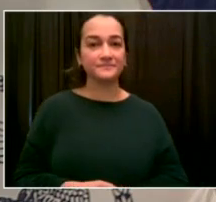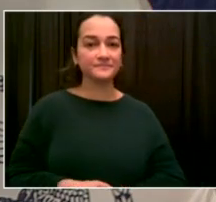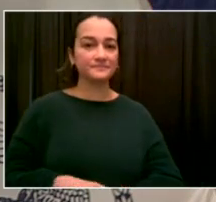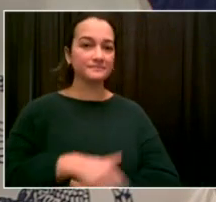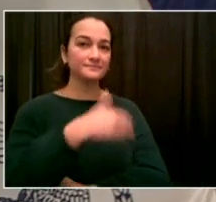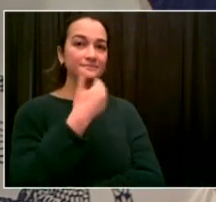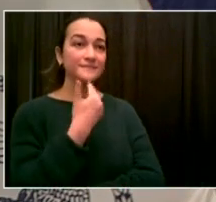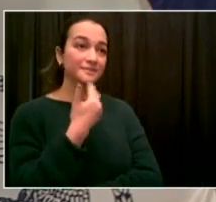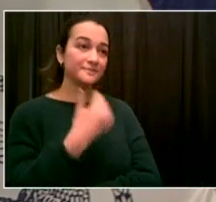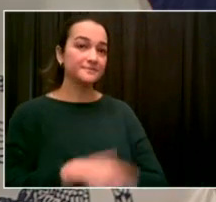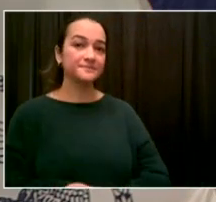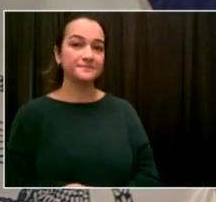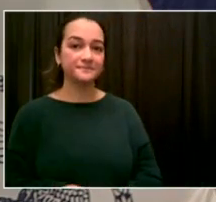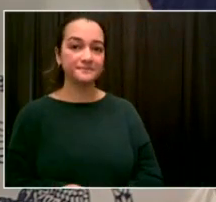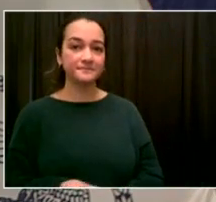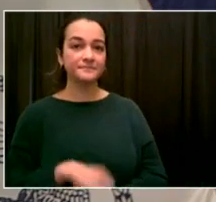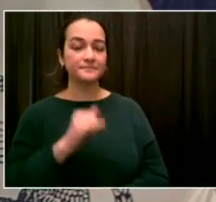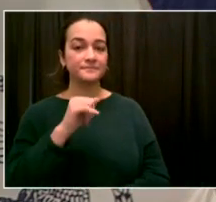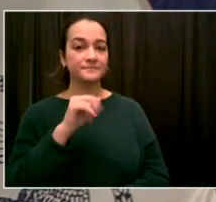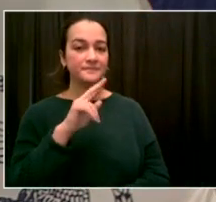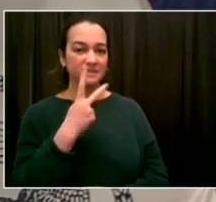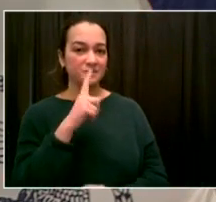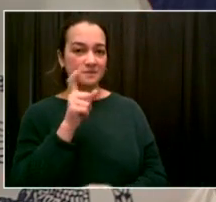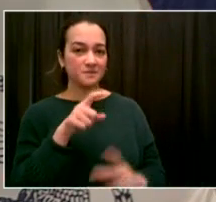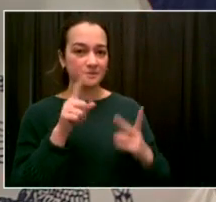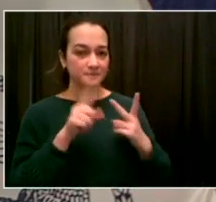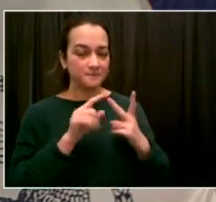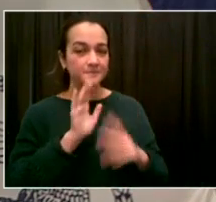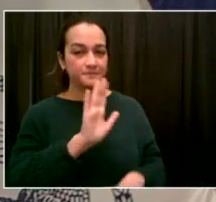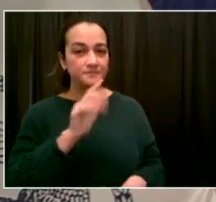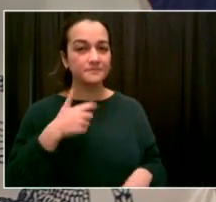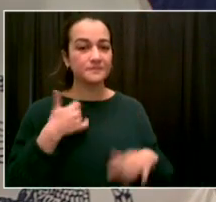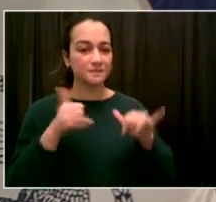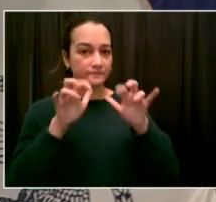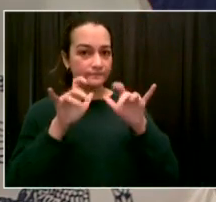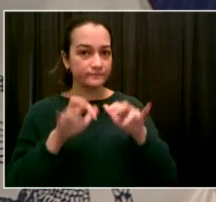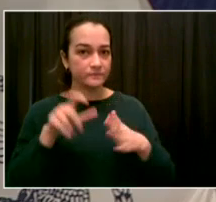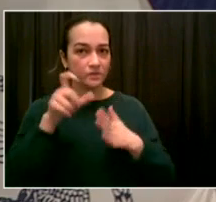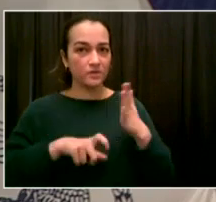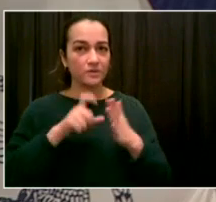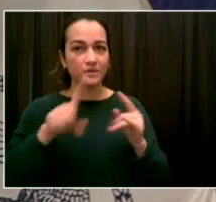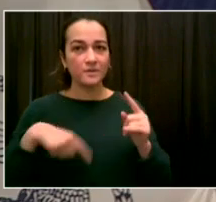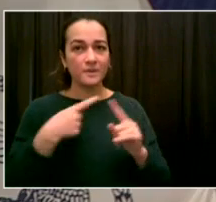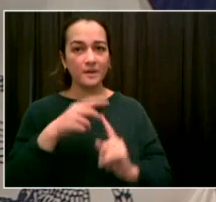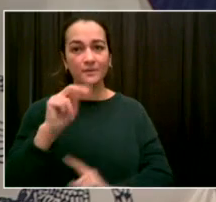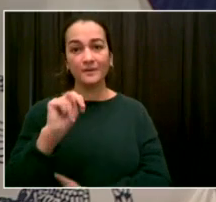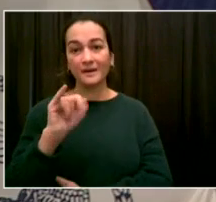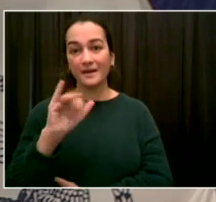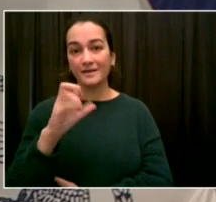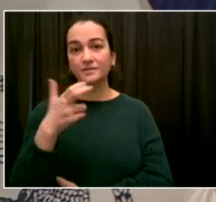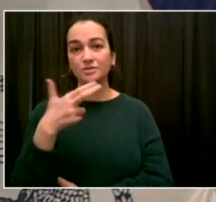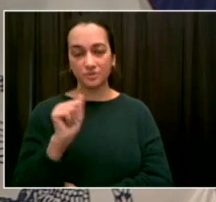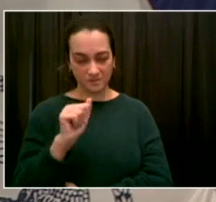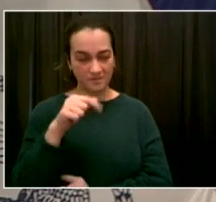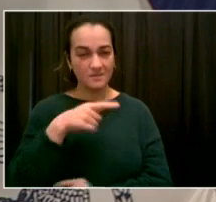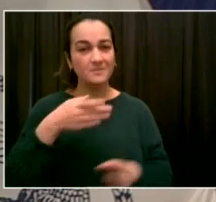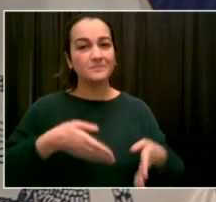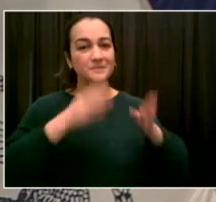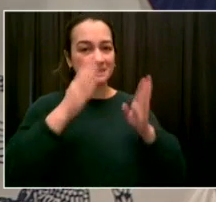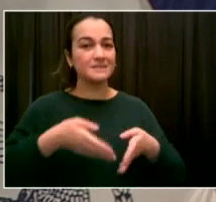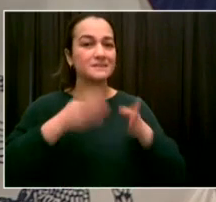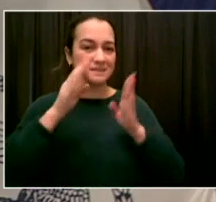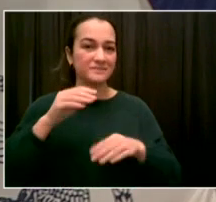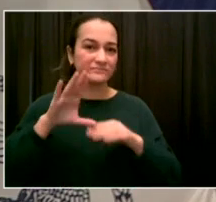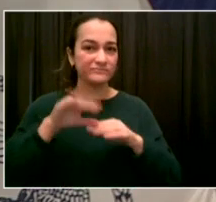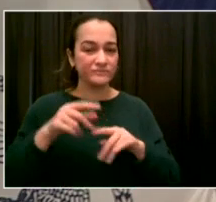Stapleton development, we received some information that looks like stovetop gas could return as early as May.